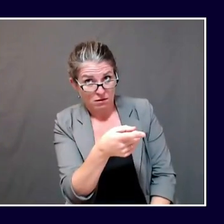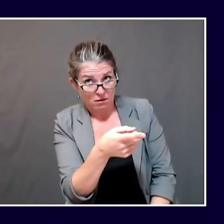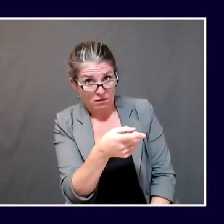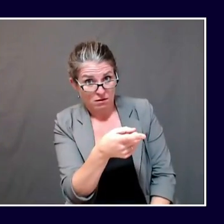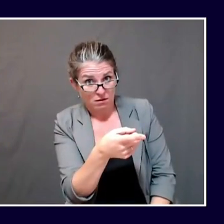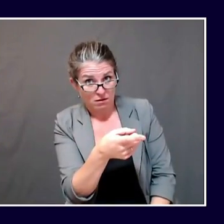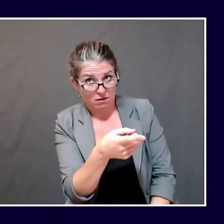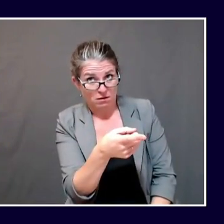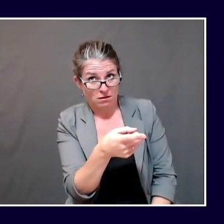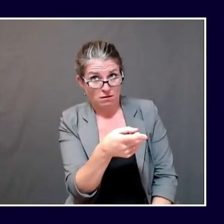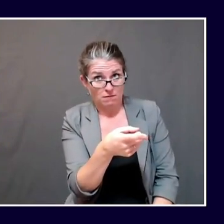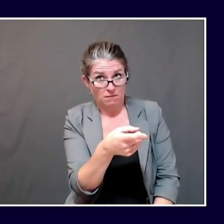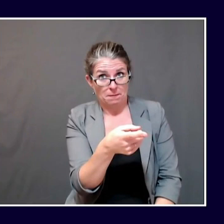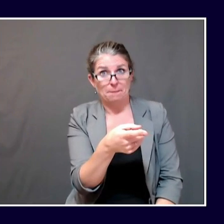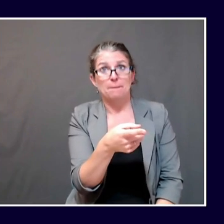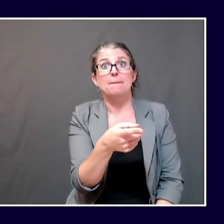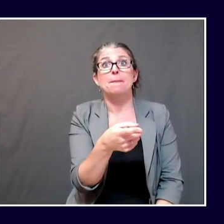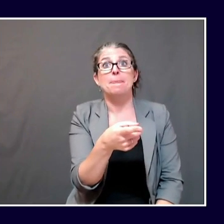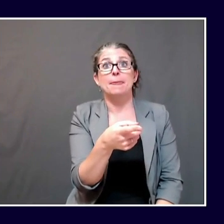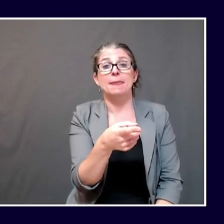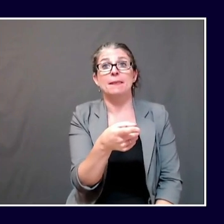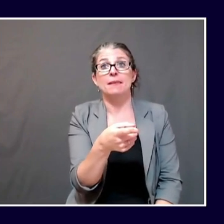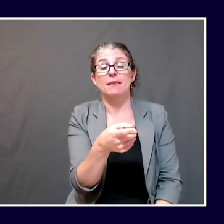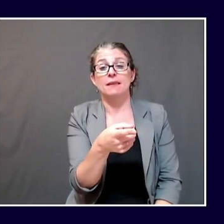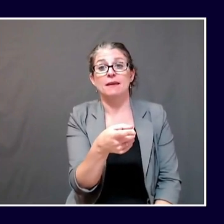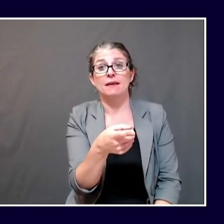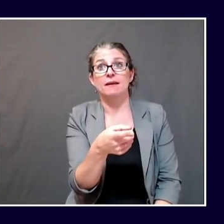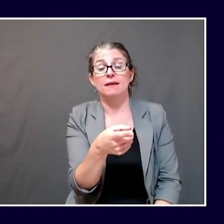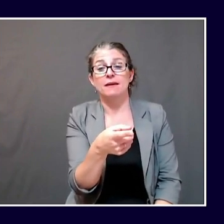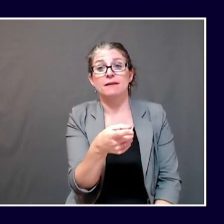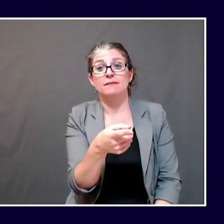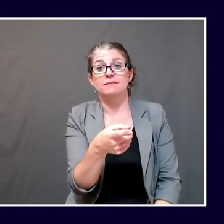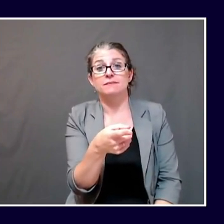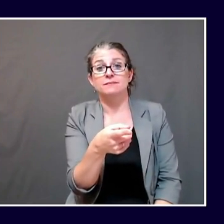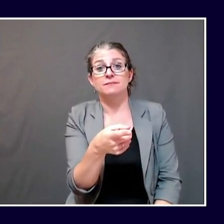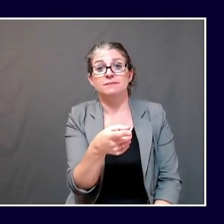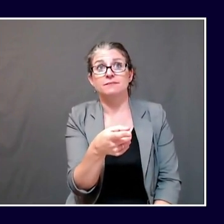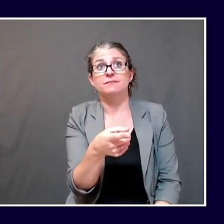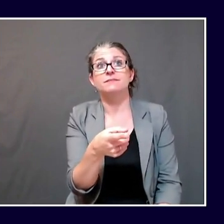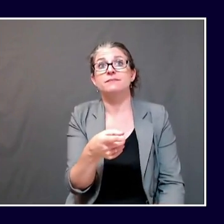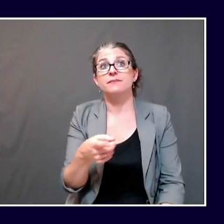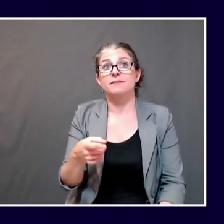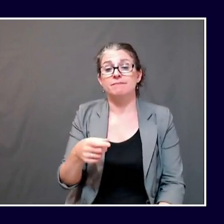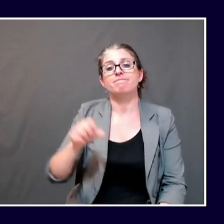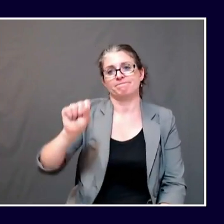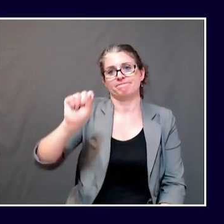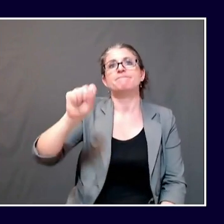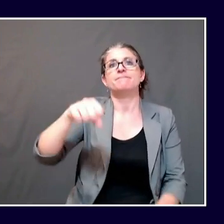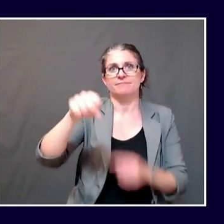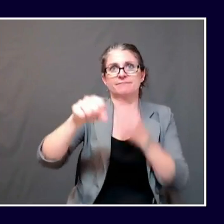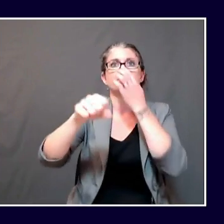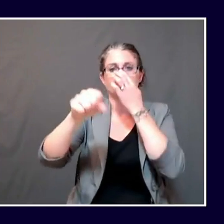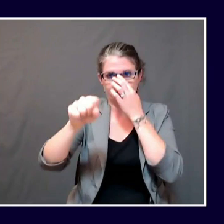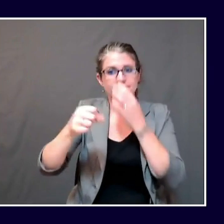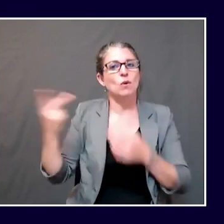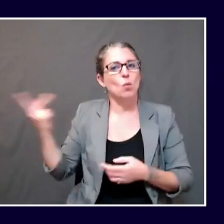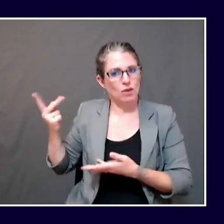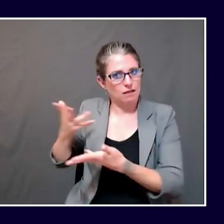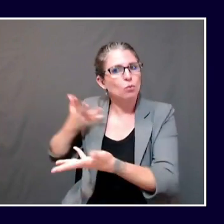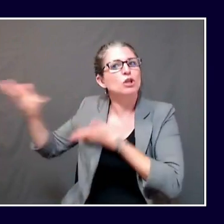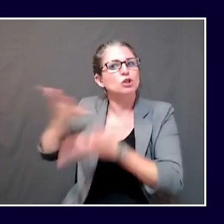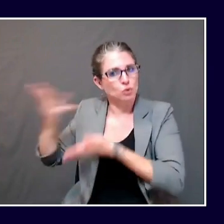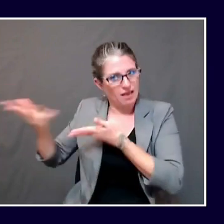In terms of the when, Joe, we are working with them. I don't know what the launch date on that is, but I know that it is underway or it's